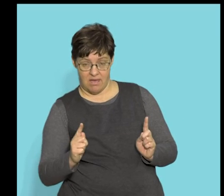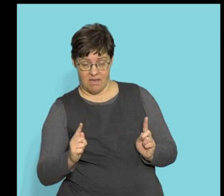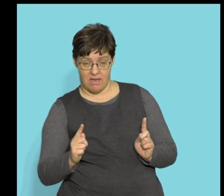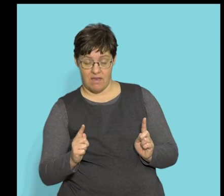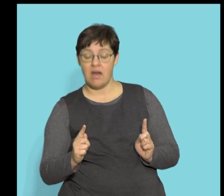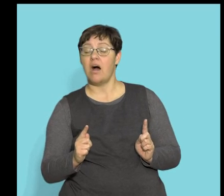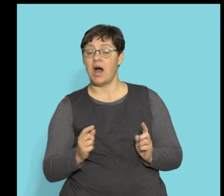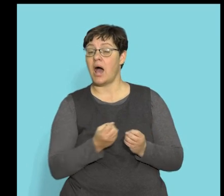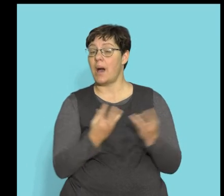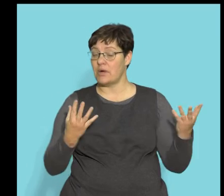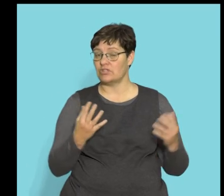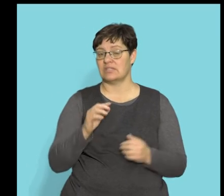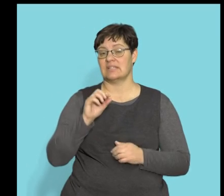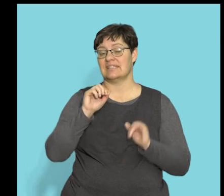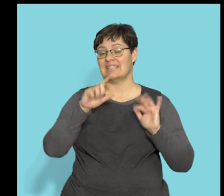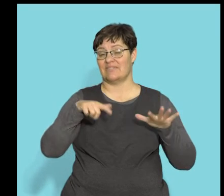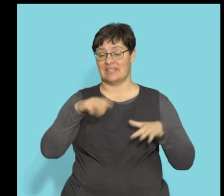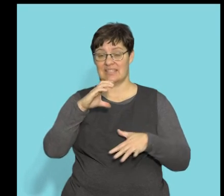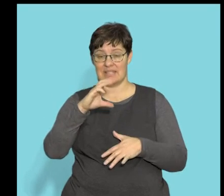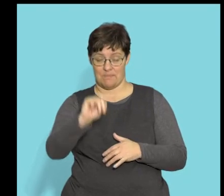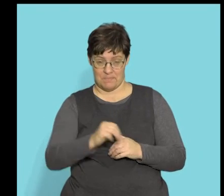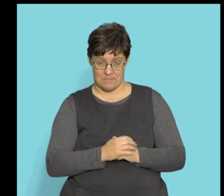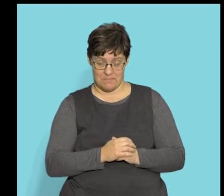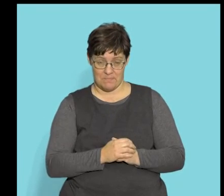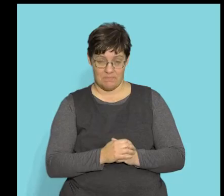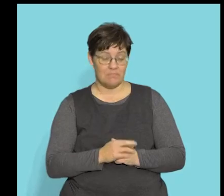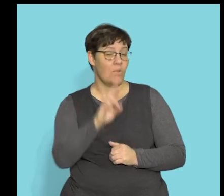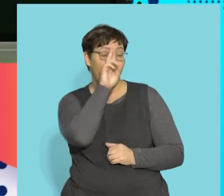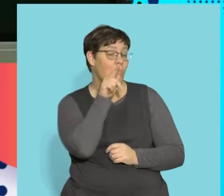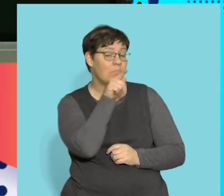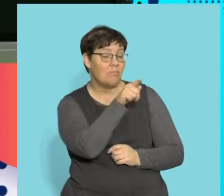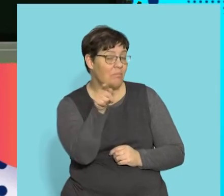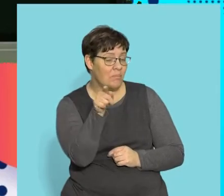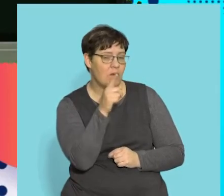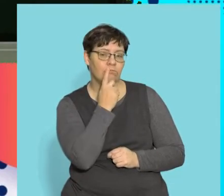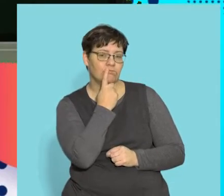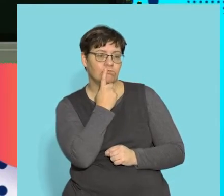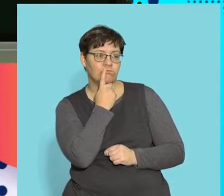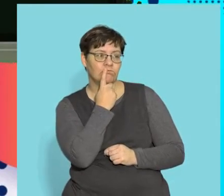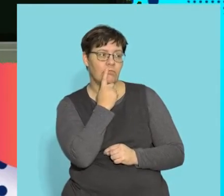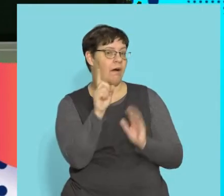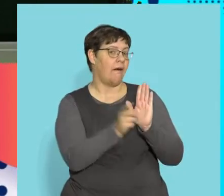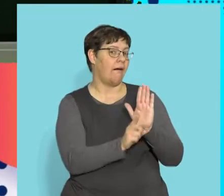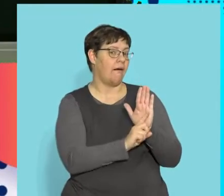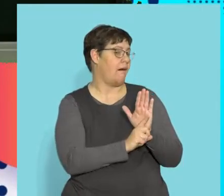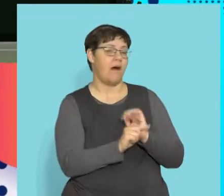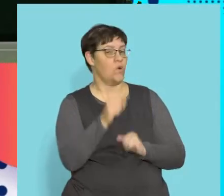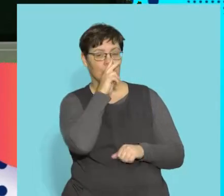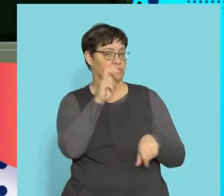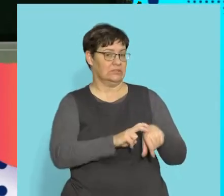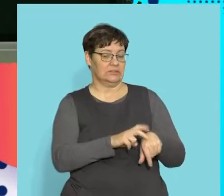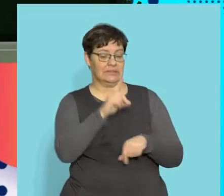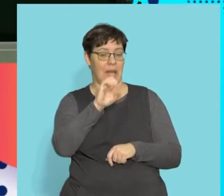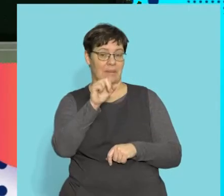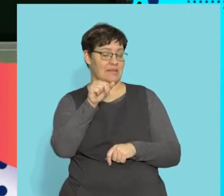diameter of 17 centimeters. Now, I'm hoping that everyone's immediately got little alarm bells going off in